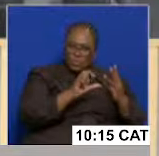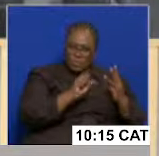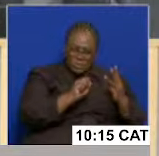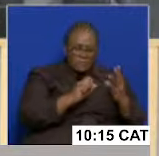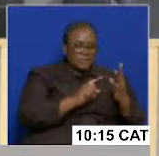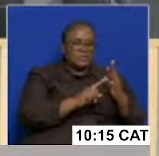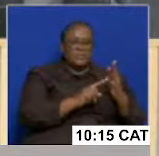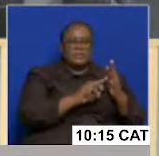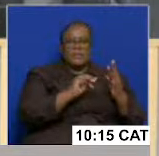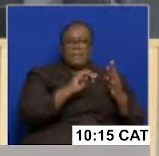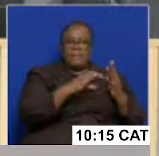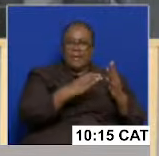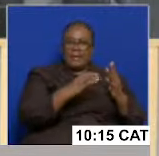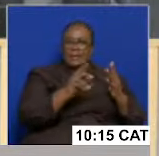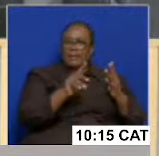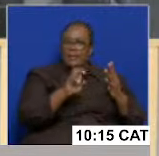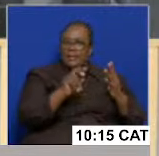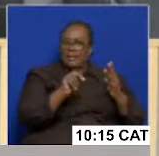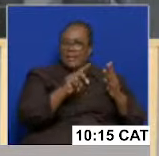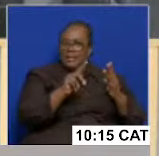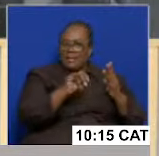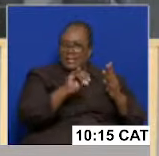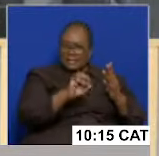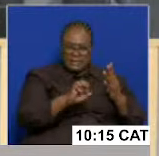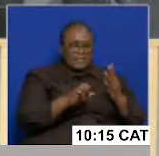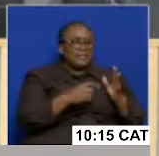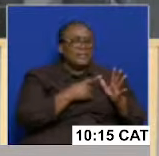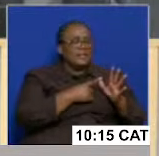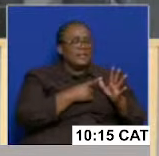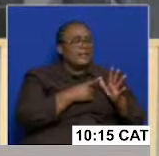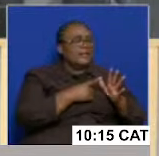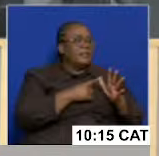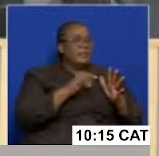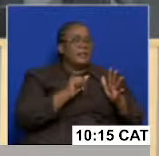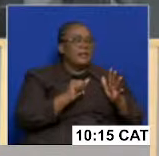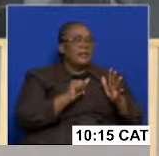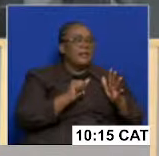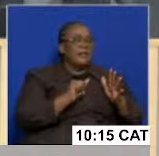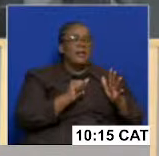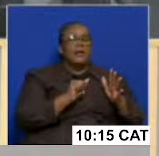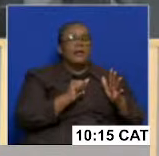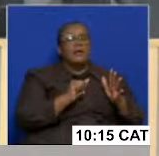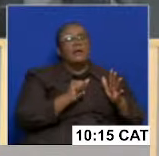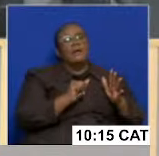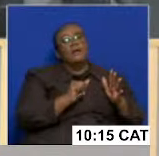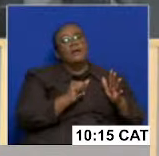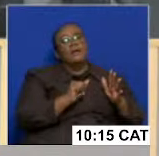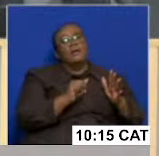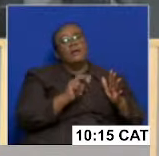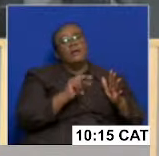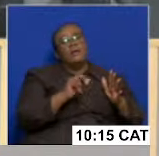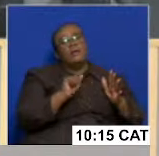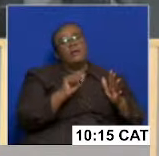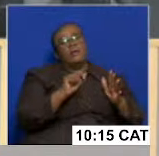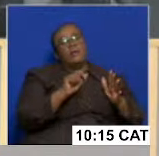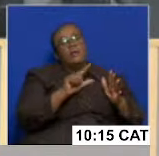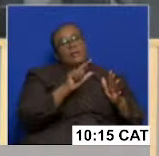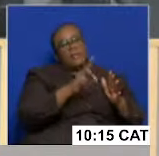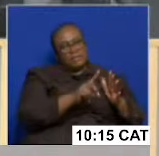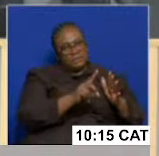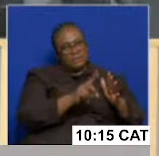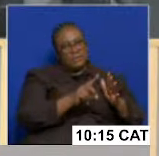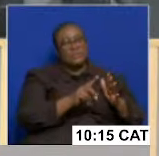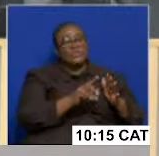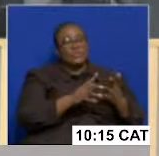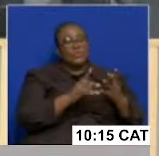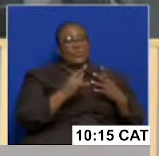you've confirmed the model of the car you were driving and the model of the car that Mr. Mkwanazi was driving. Do